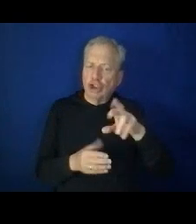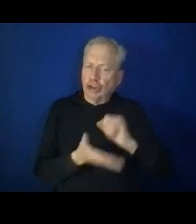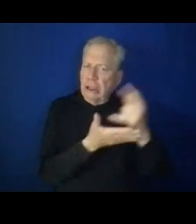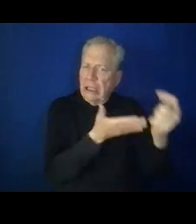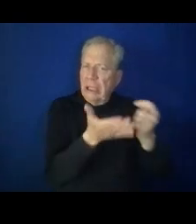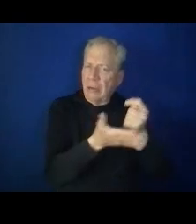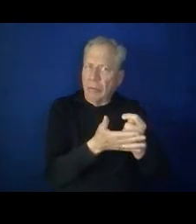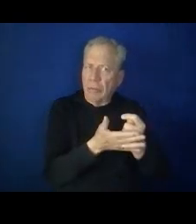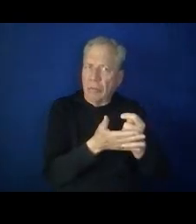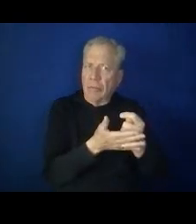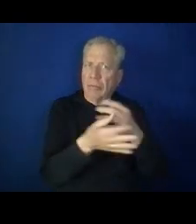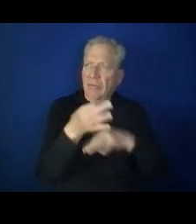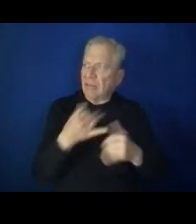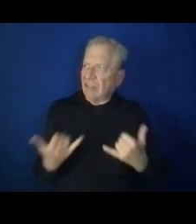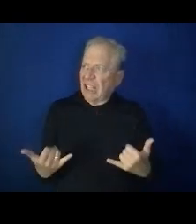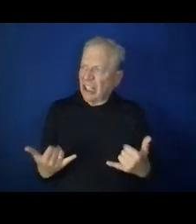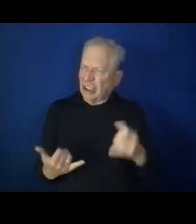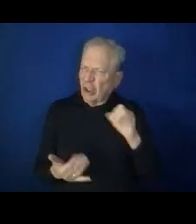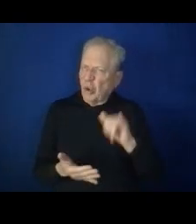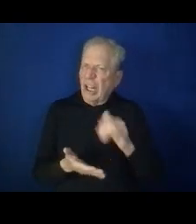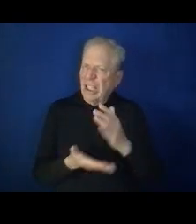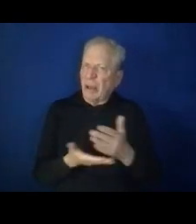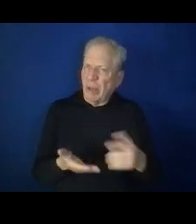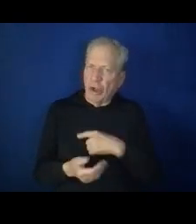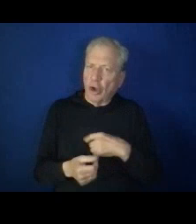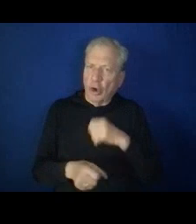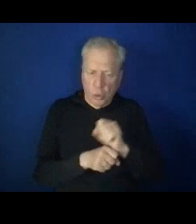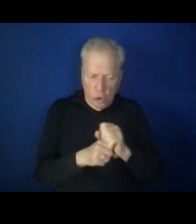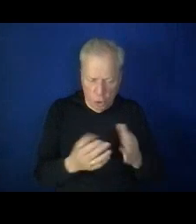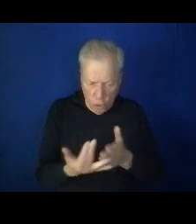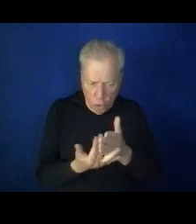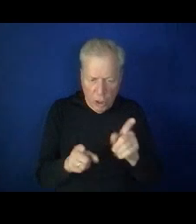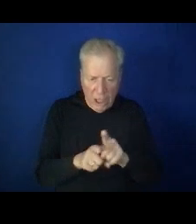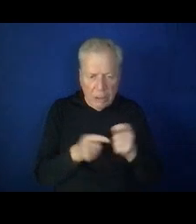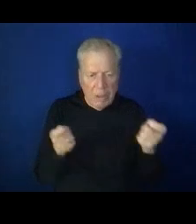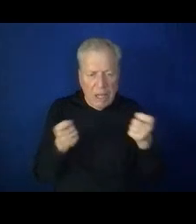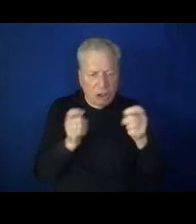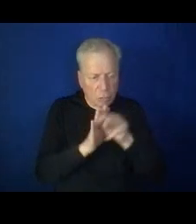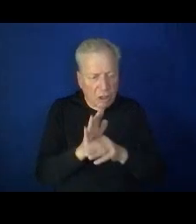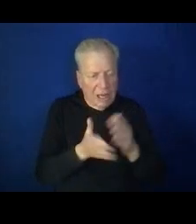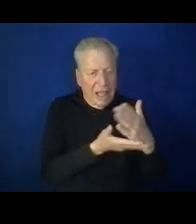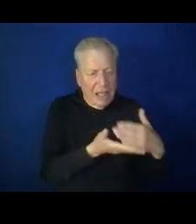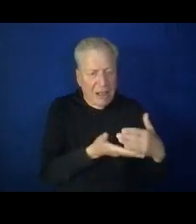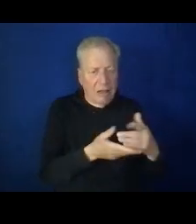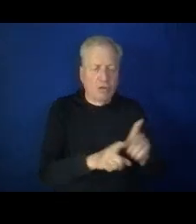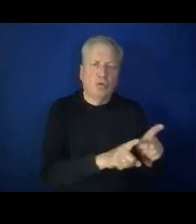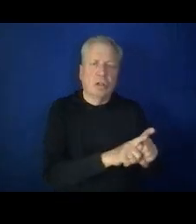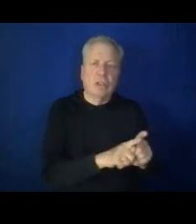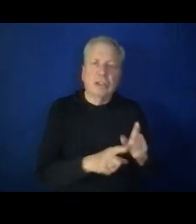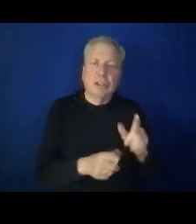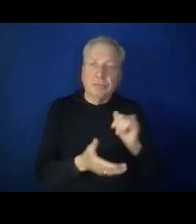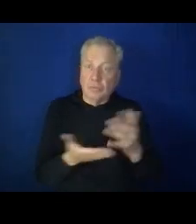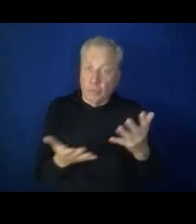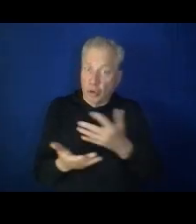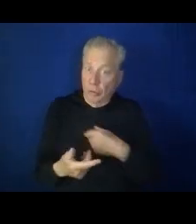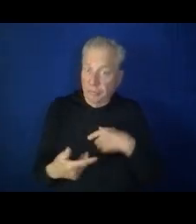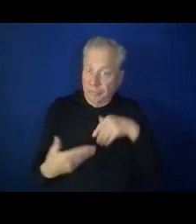there are now. So that's just something we continue to work through as a management aspect as well. But that's what we're up